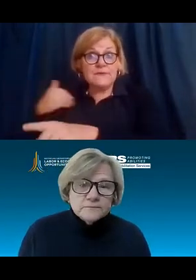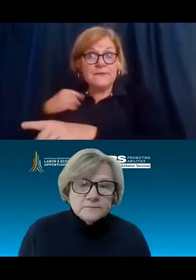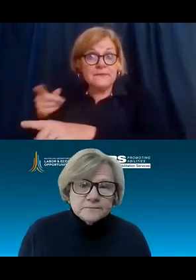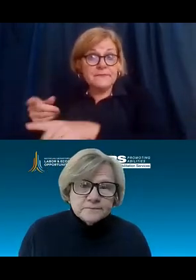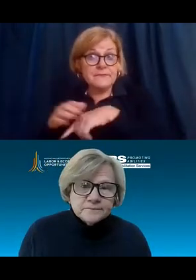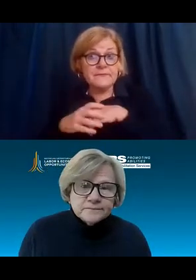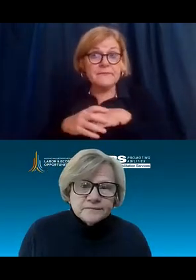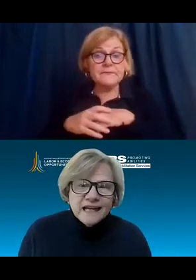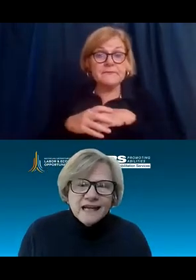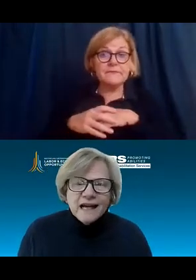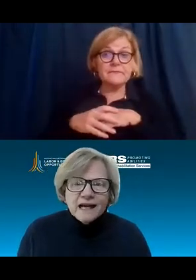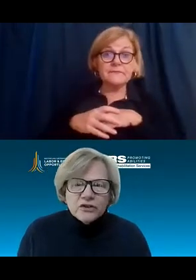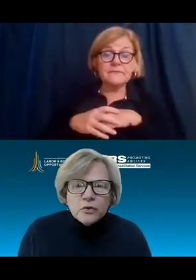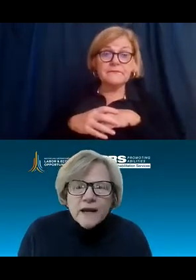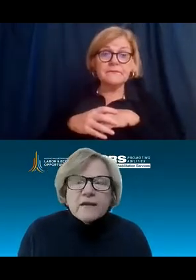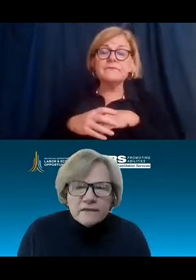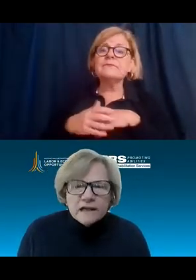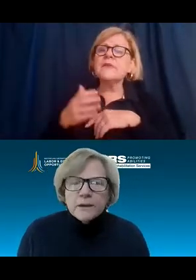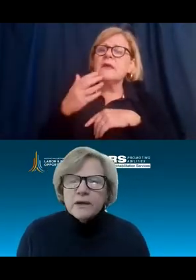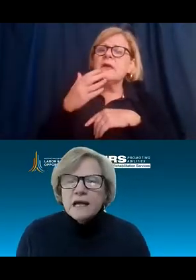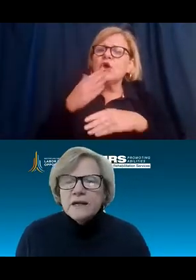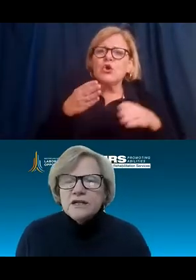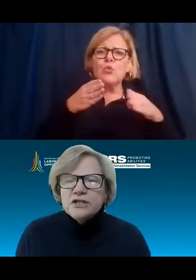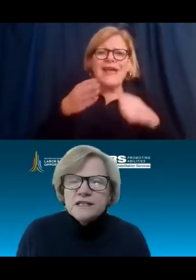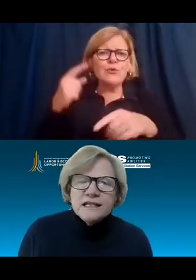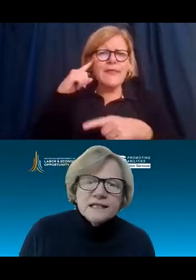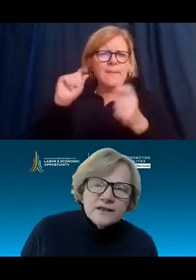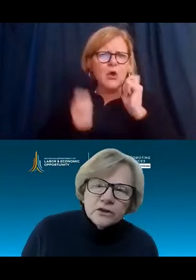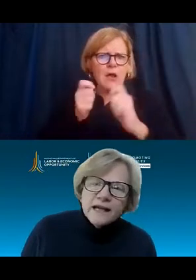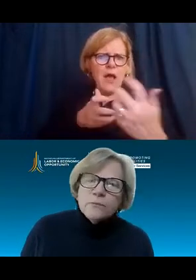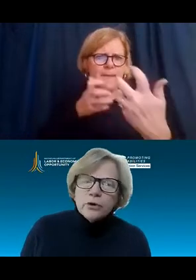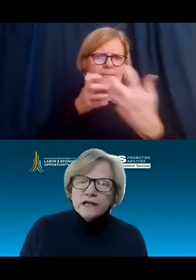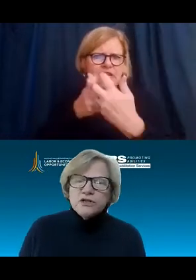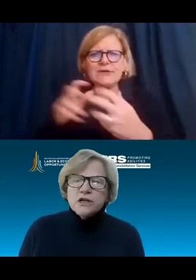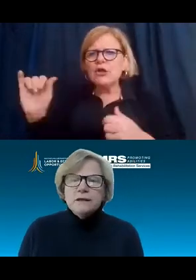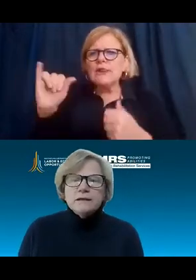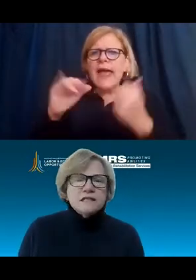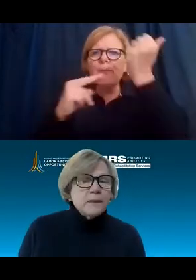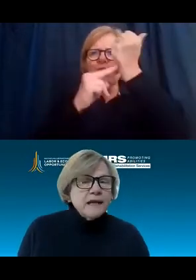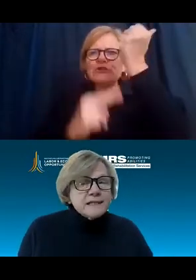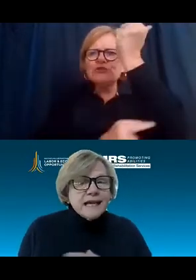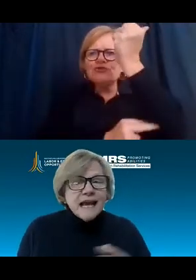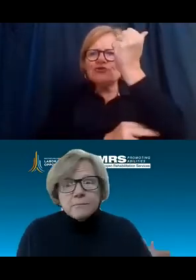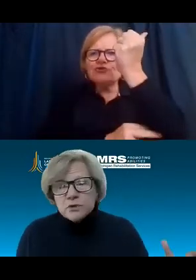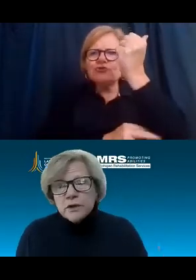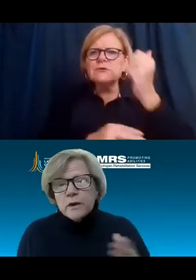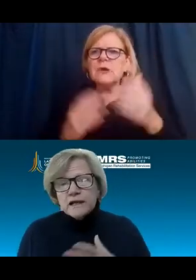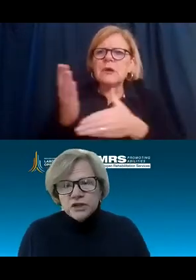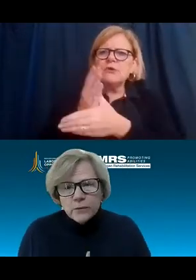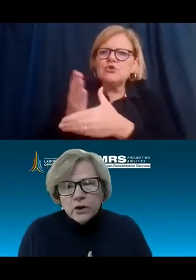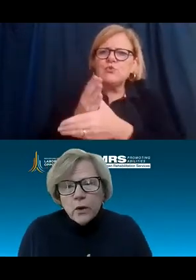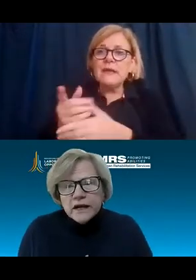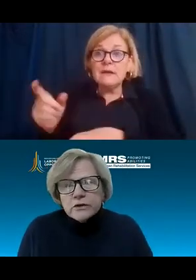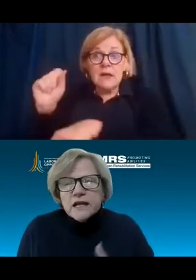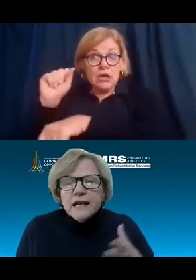general? A good way to think about accommodations is that they're like a bridge that spans the gap between what a